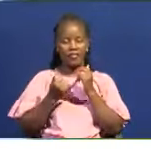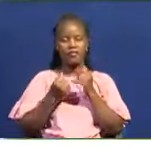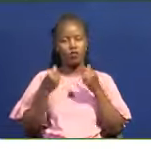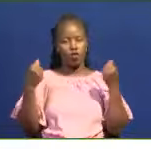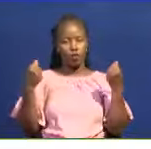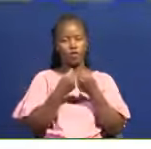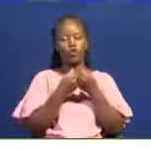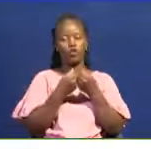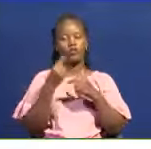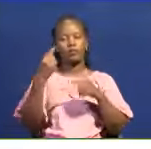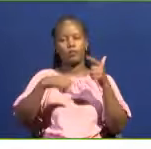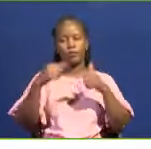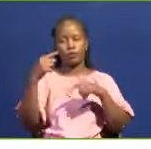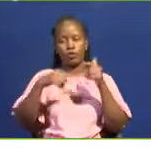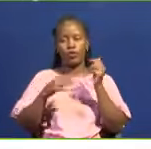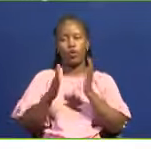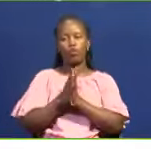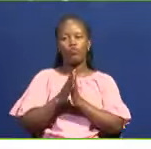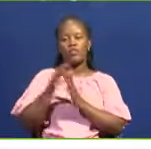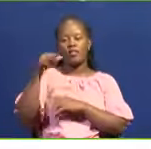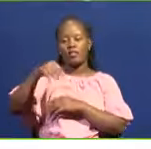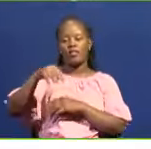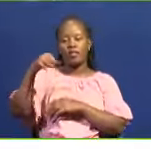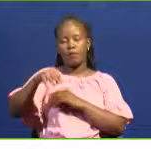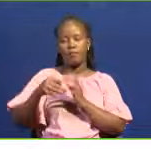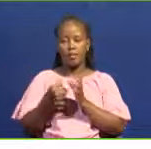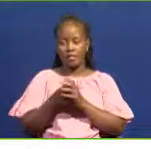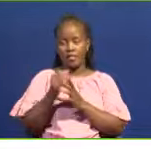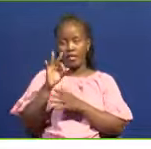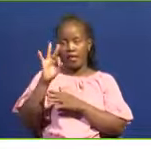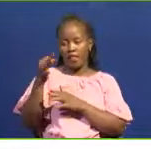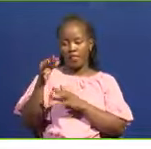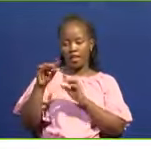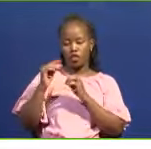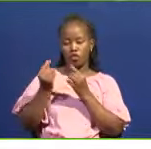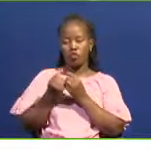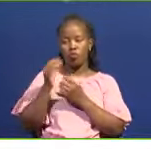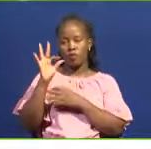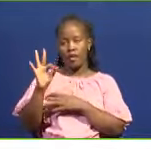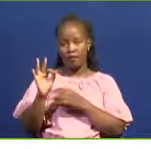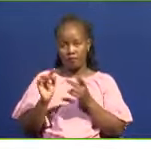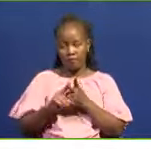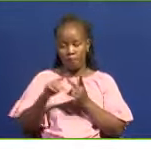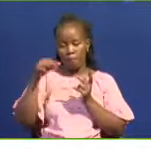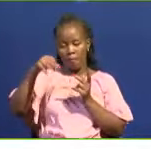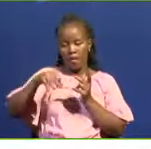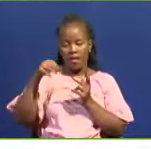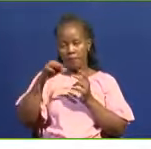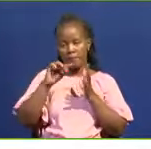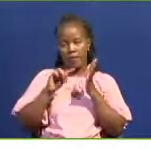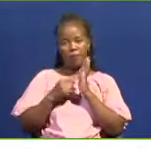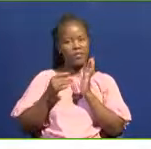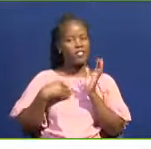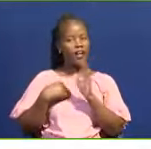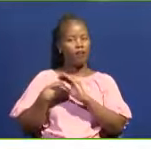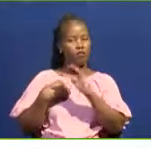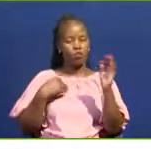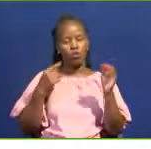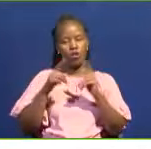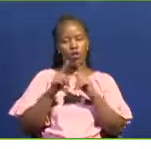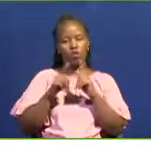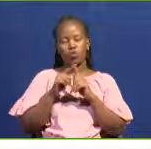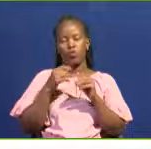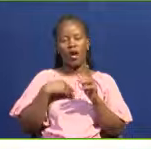Namibia. They are third in Group F with 4 points, while Namibia are pointless and out of contention for